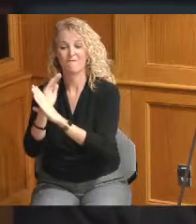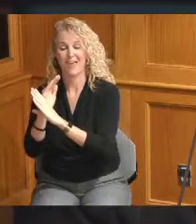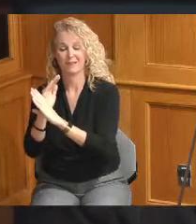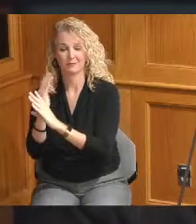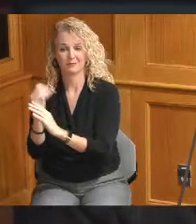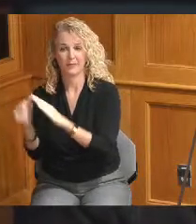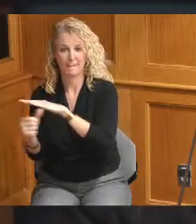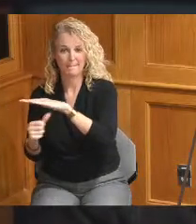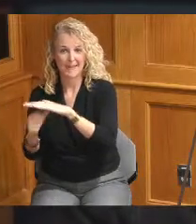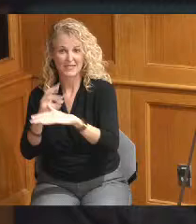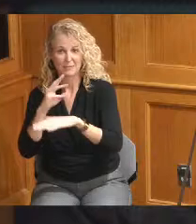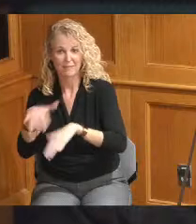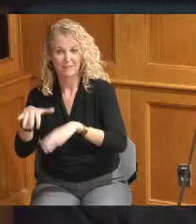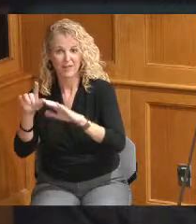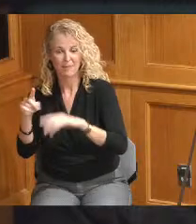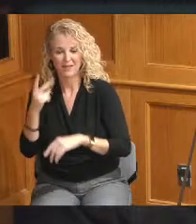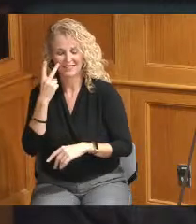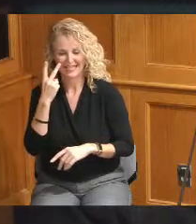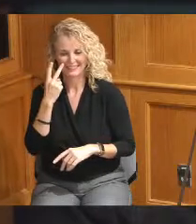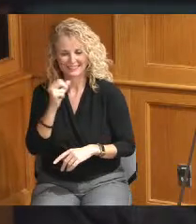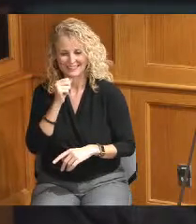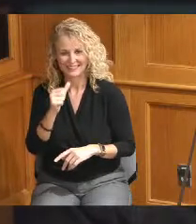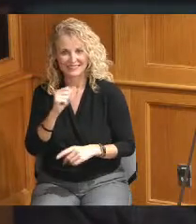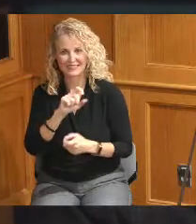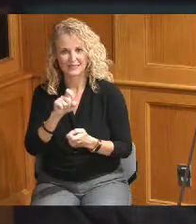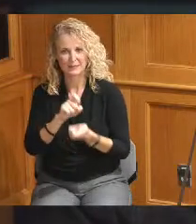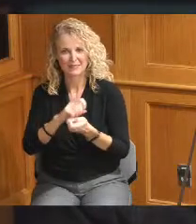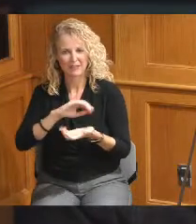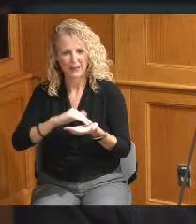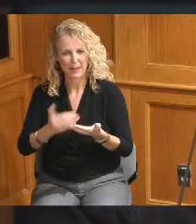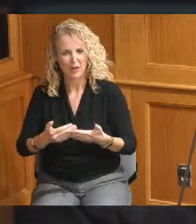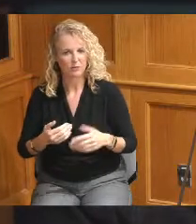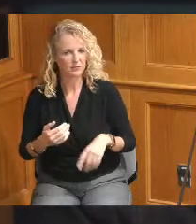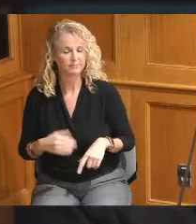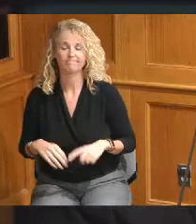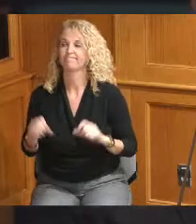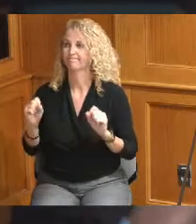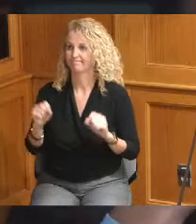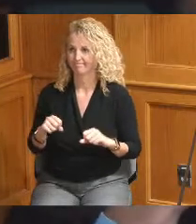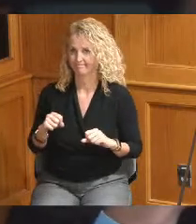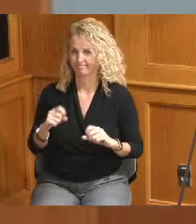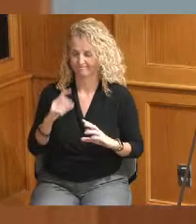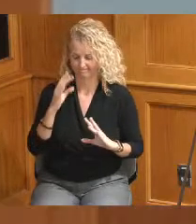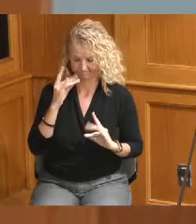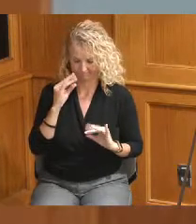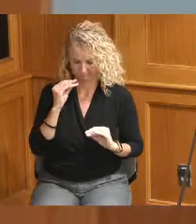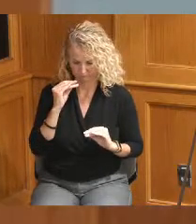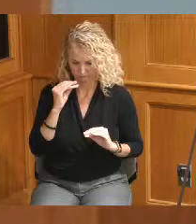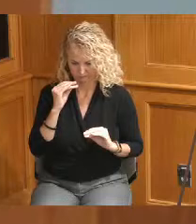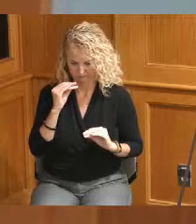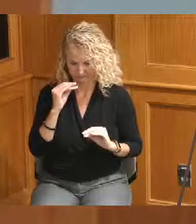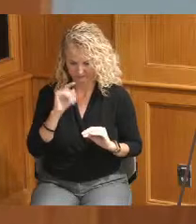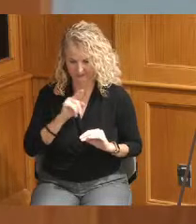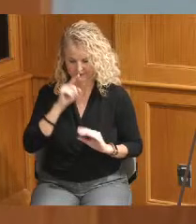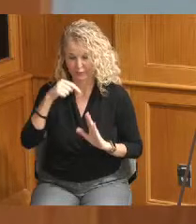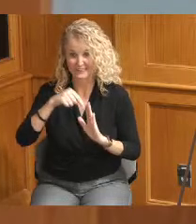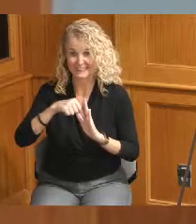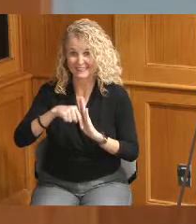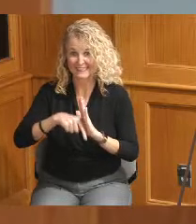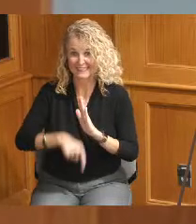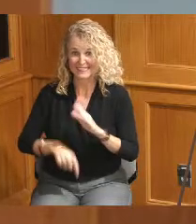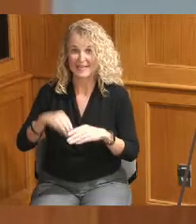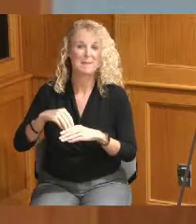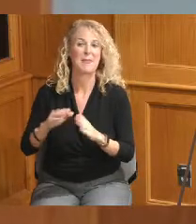Yes. So I didn't see a dollar amount associated with that. Is there one? Yes, it's actually buried, unfortunately, deep